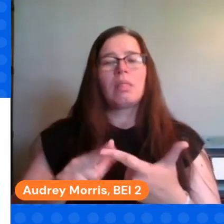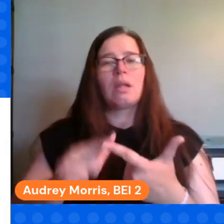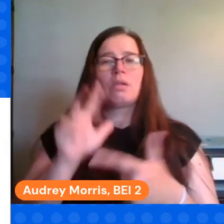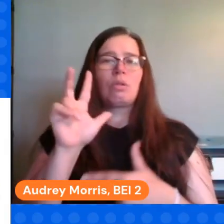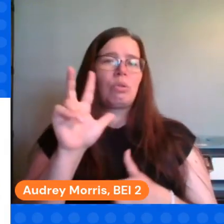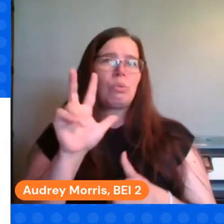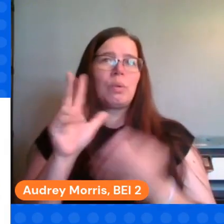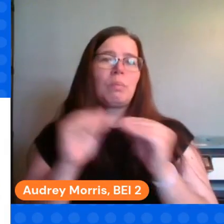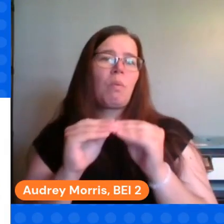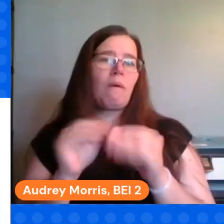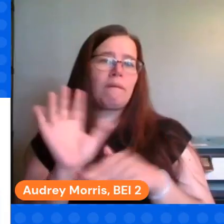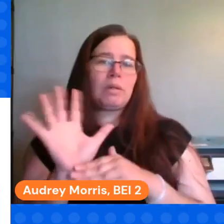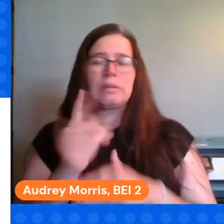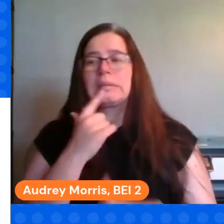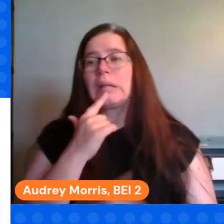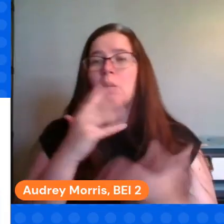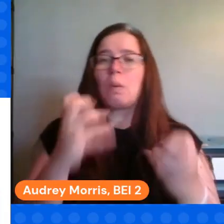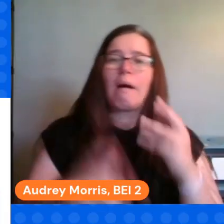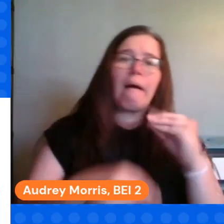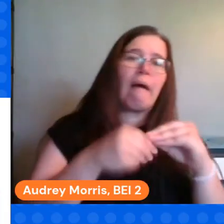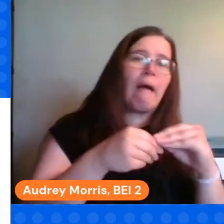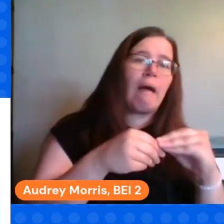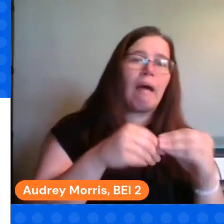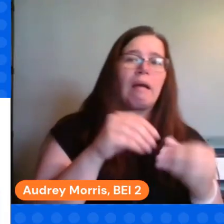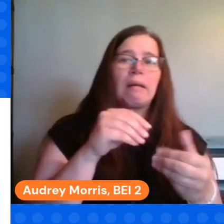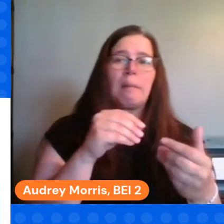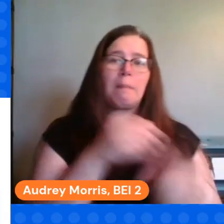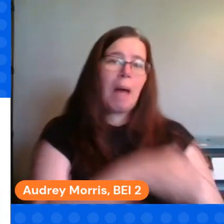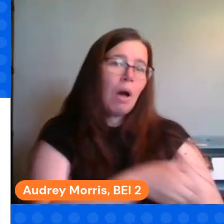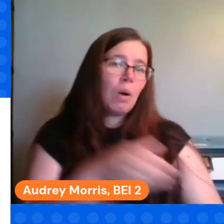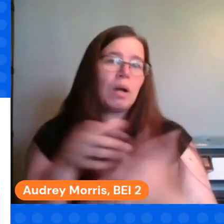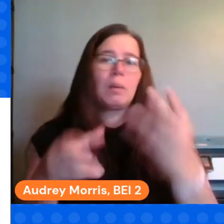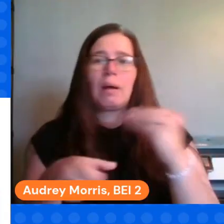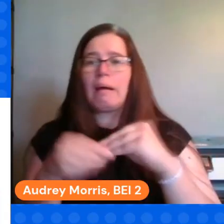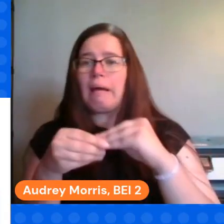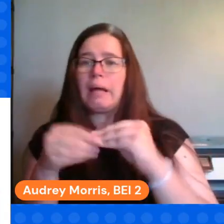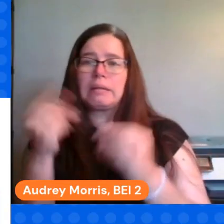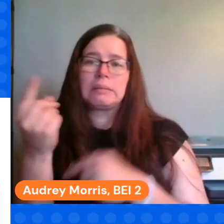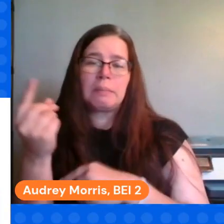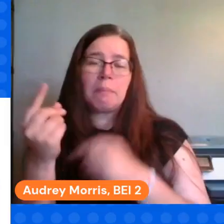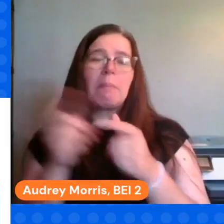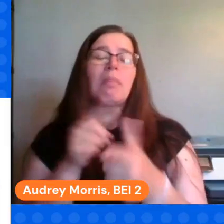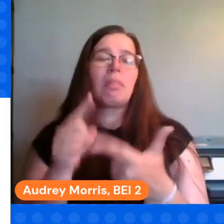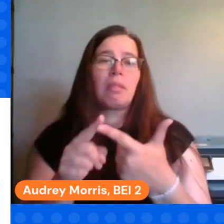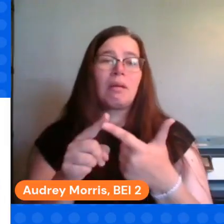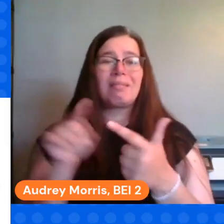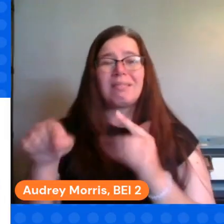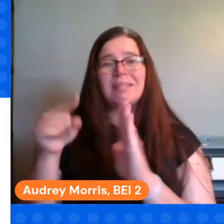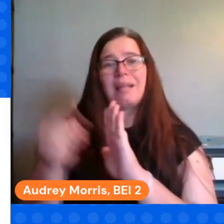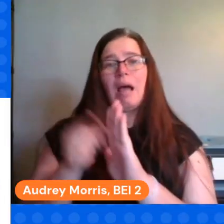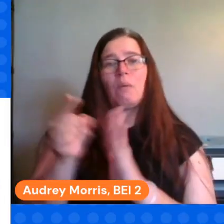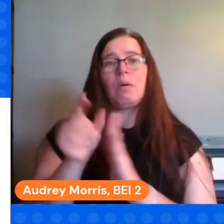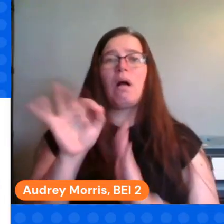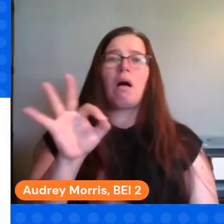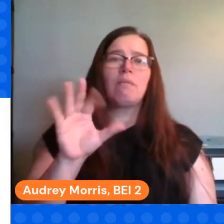you want to add a score or add a power-up, things like that. And while this is an Hour of Code activity, there